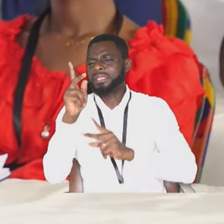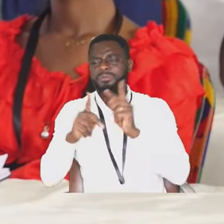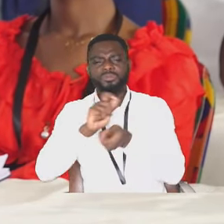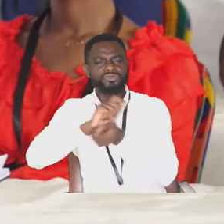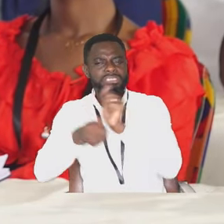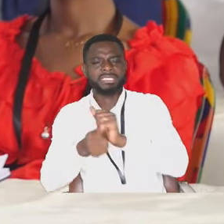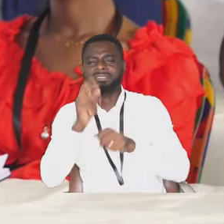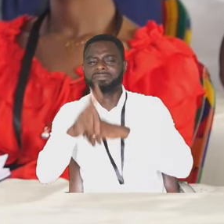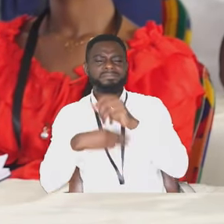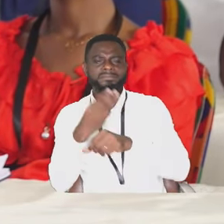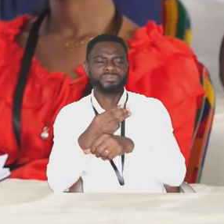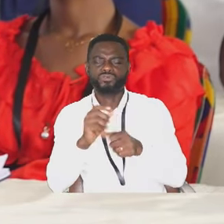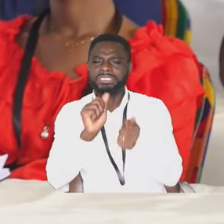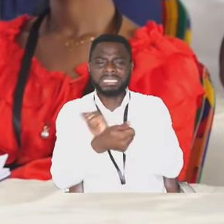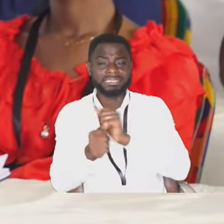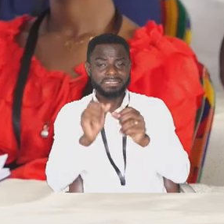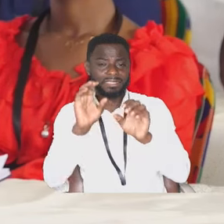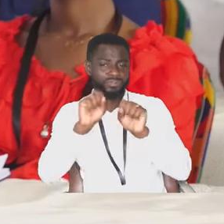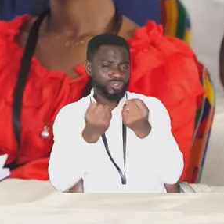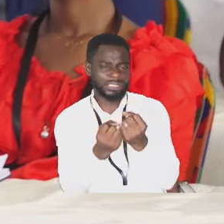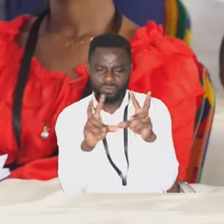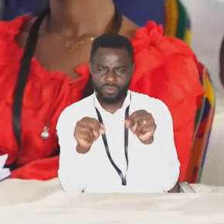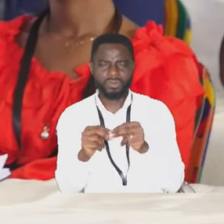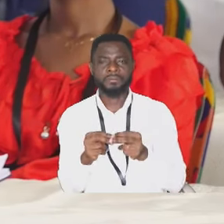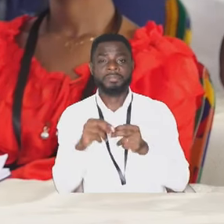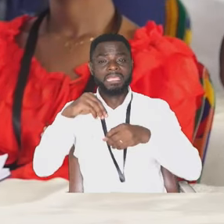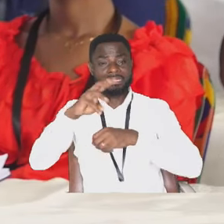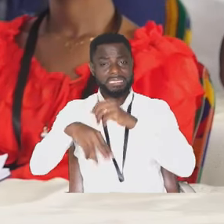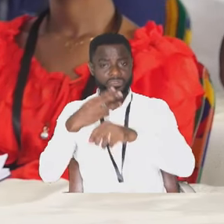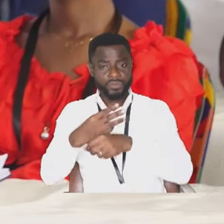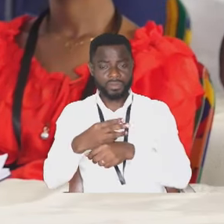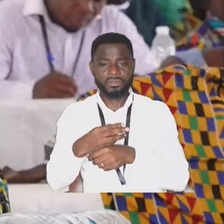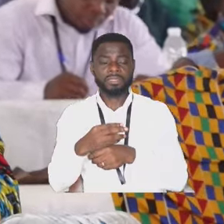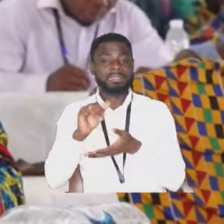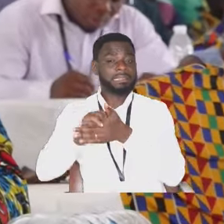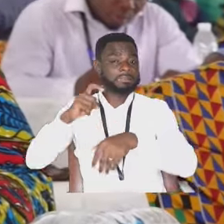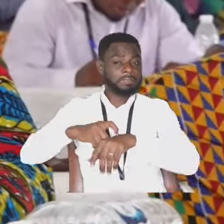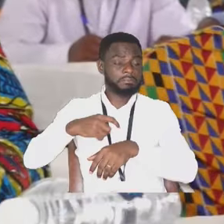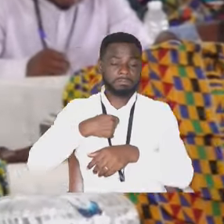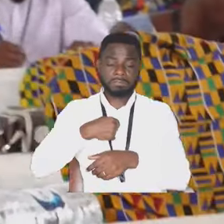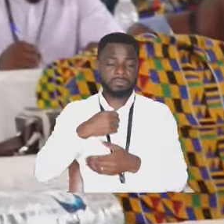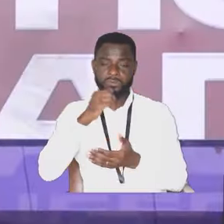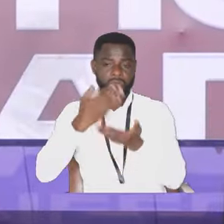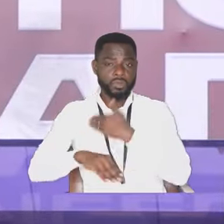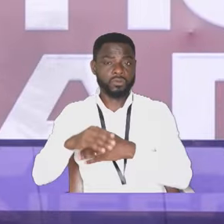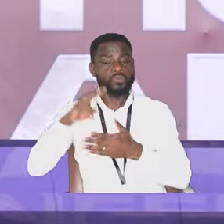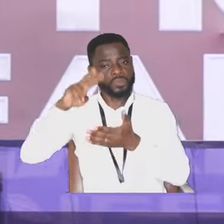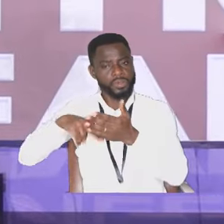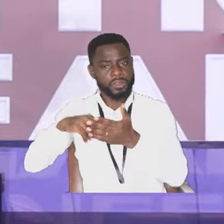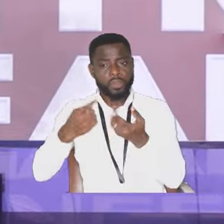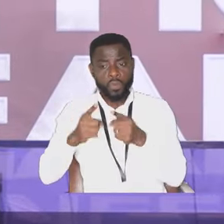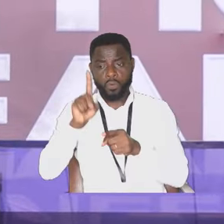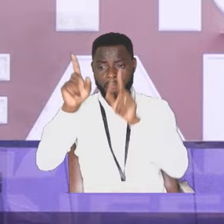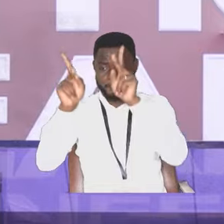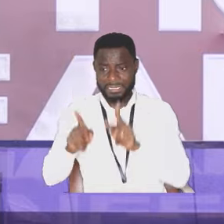society. In this world, we have read, that time I was not born, when one person developed his